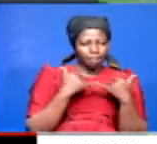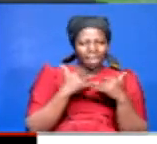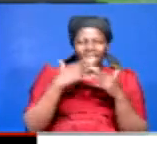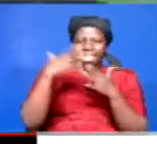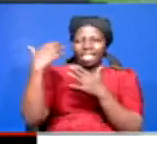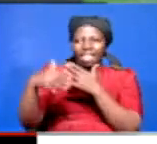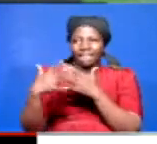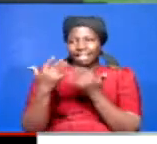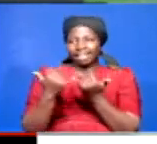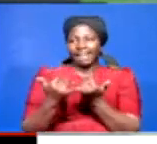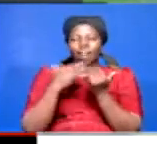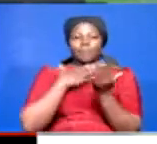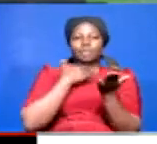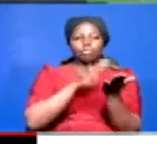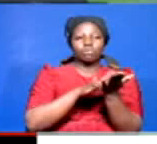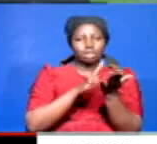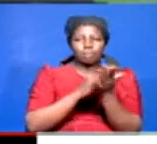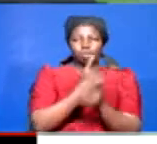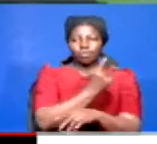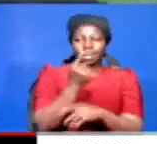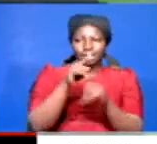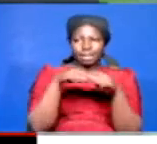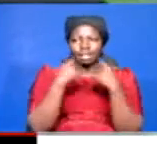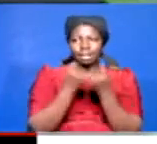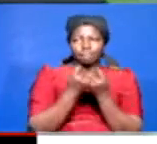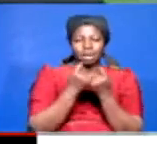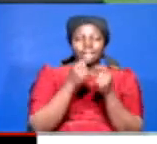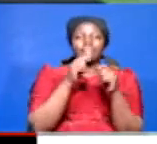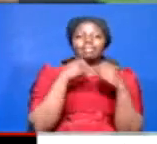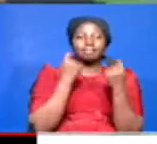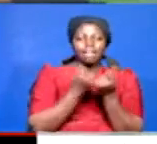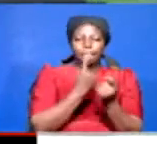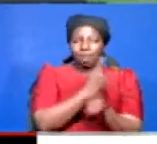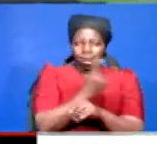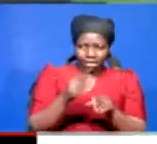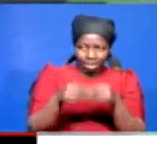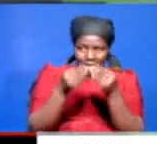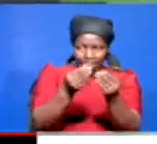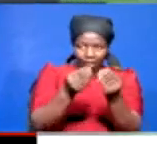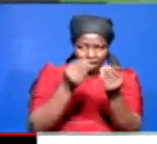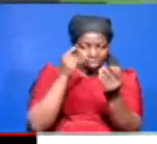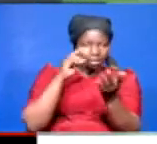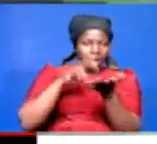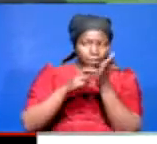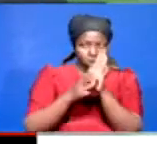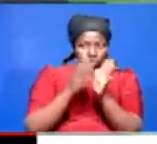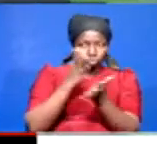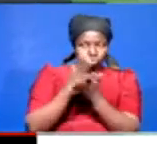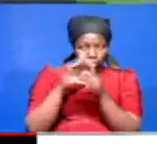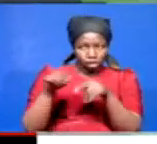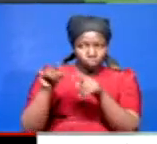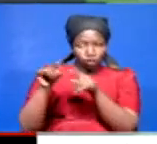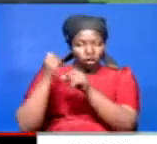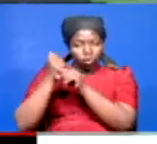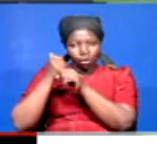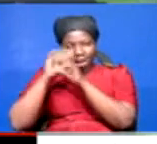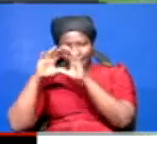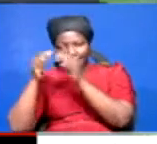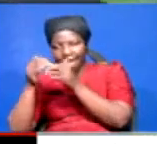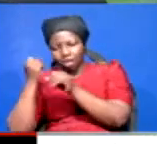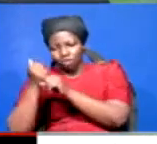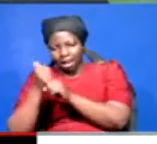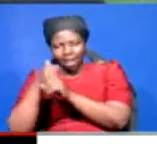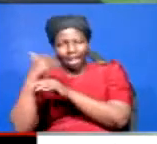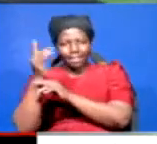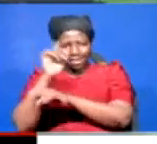that each team submitted a project. And mind you, these students were still doing their classwork, their day-to-day jobs, and they